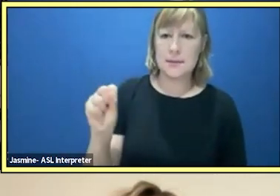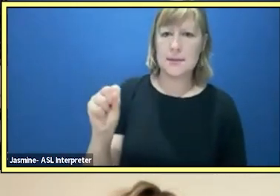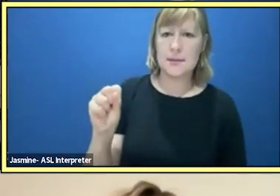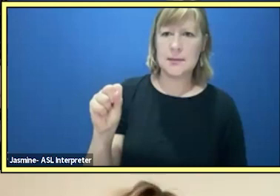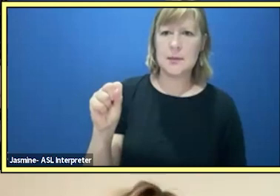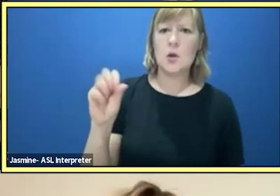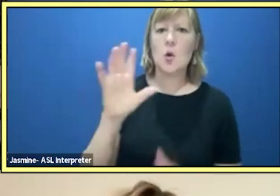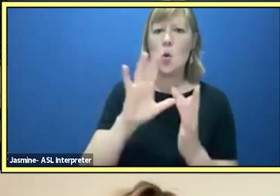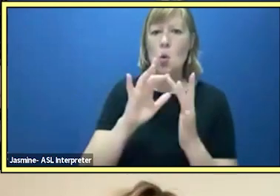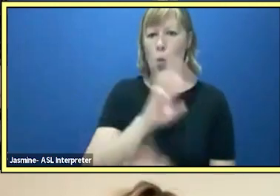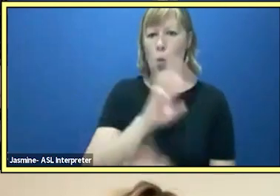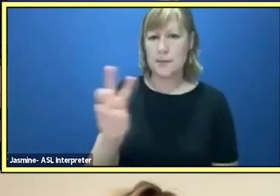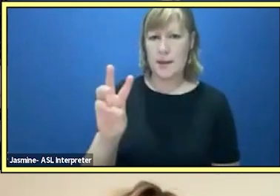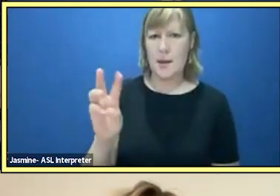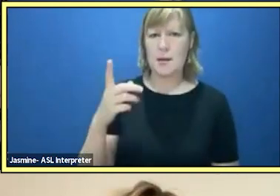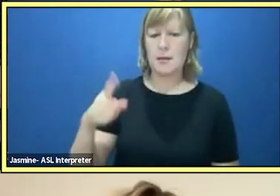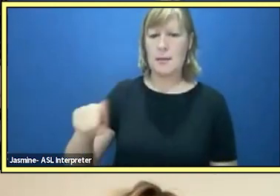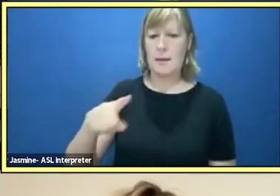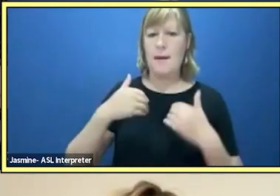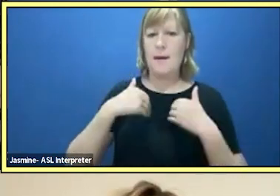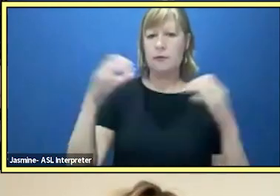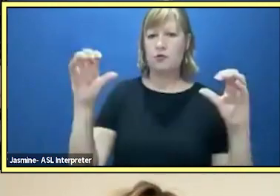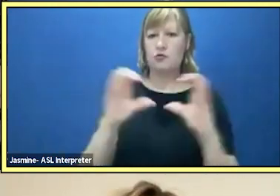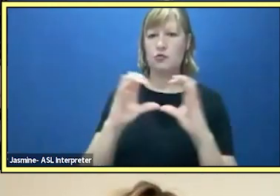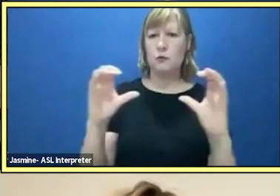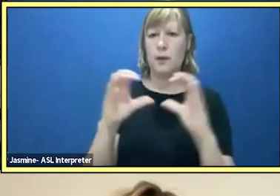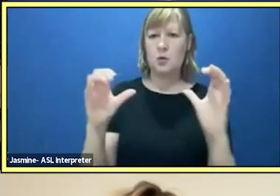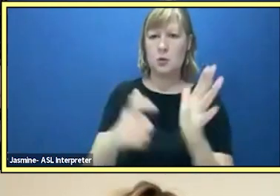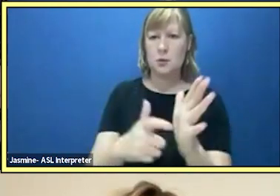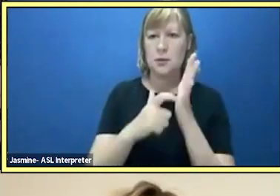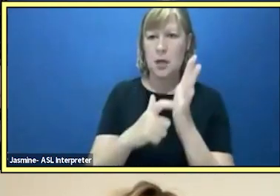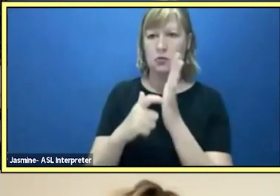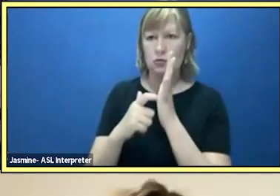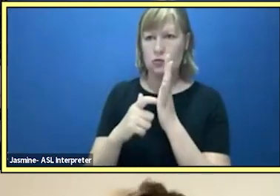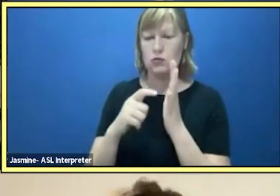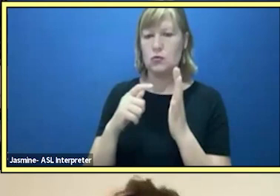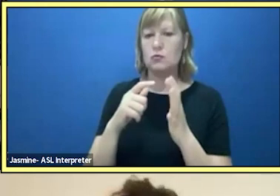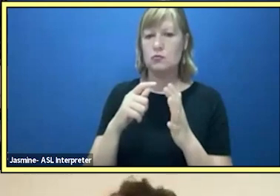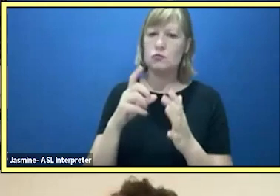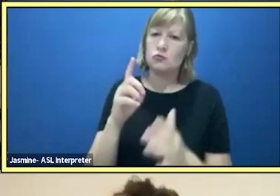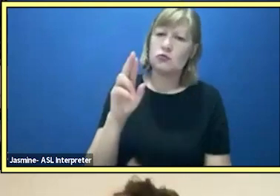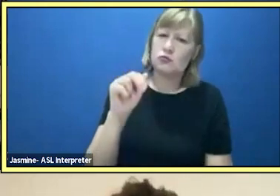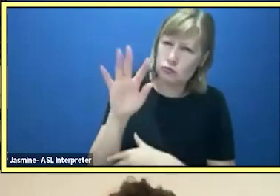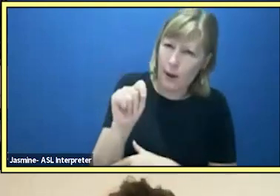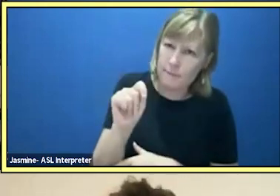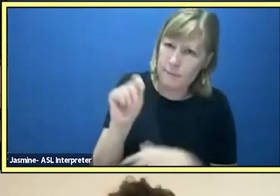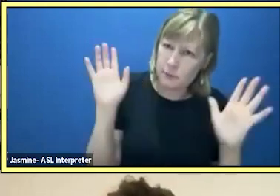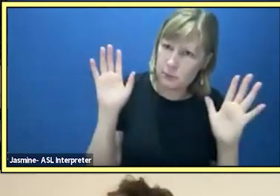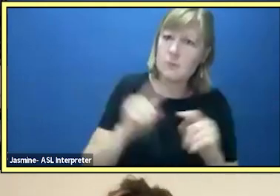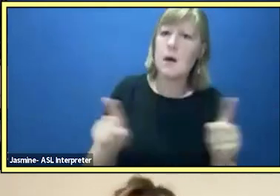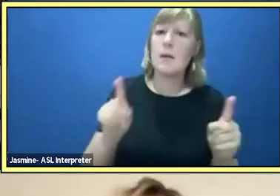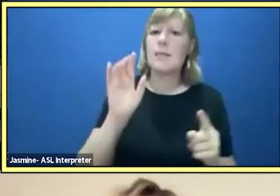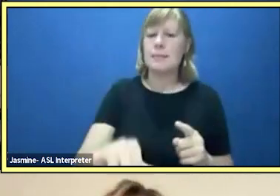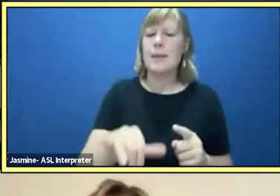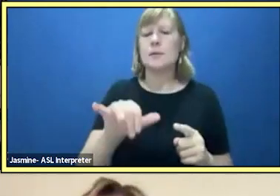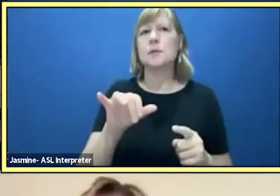are certification standards. They're in draft, but those are basically the requirements of a conflict-free case management